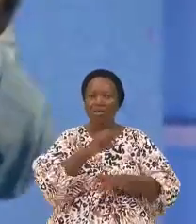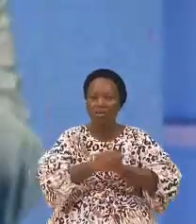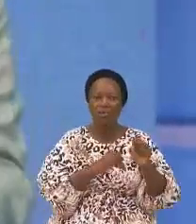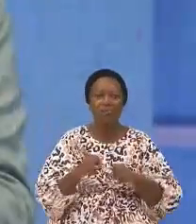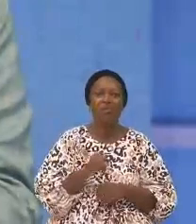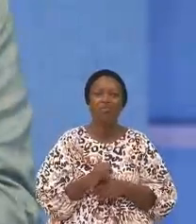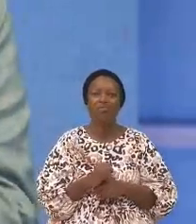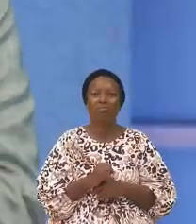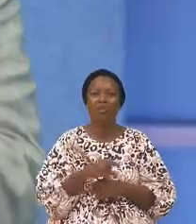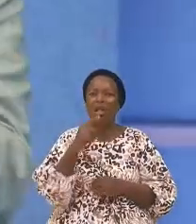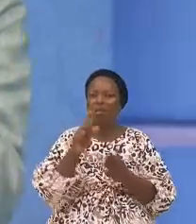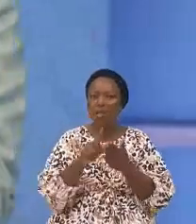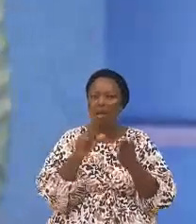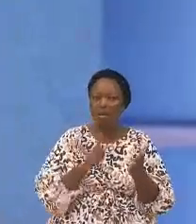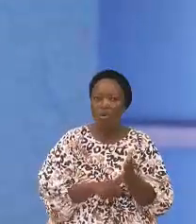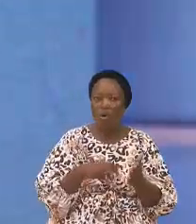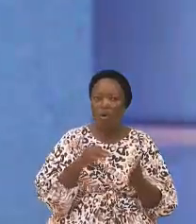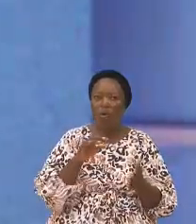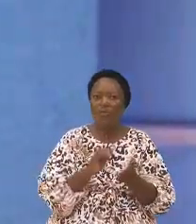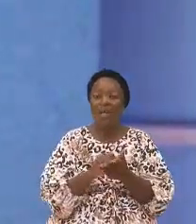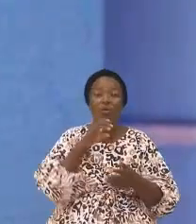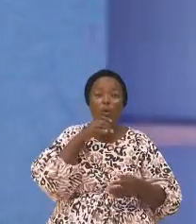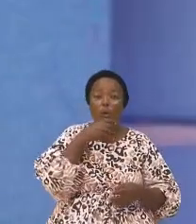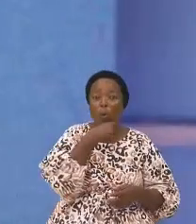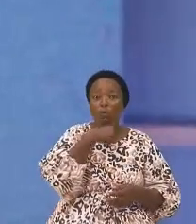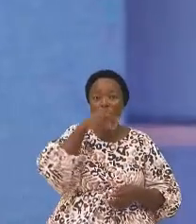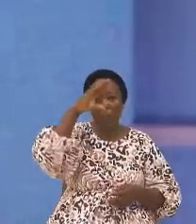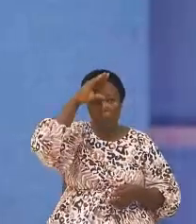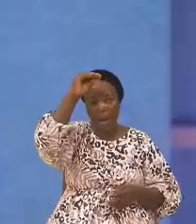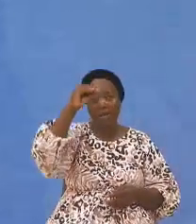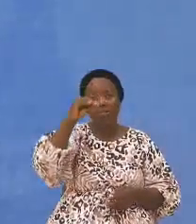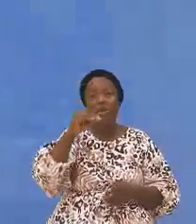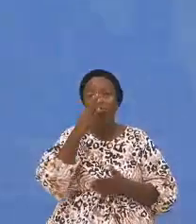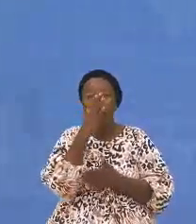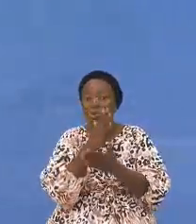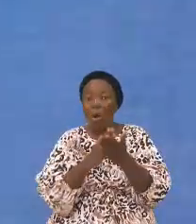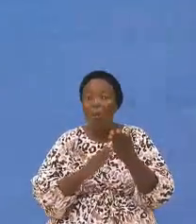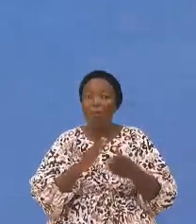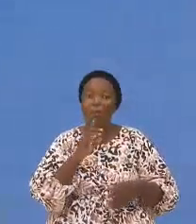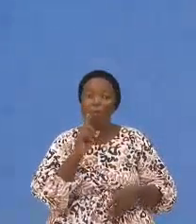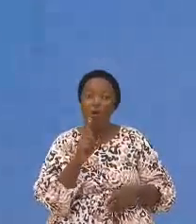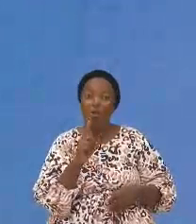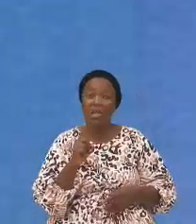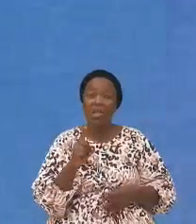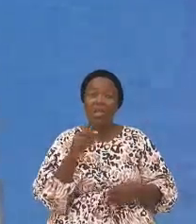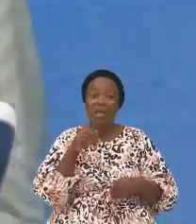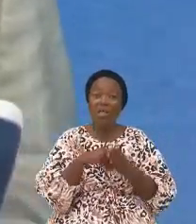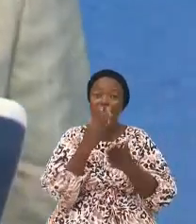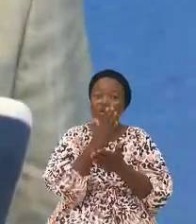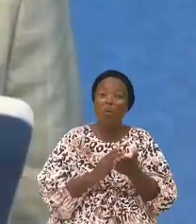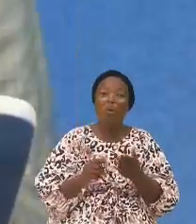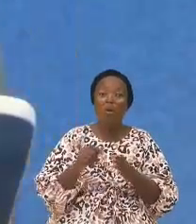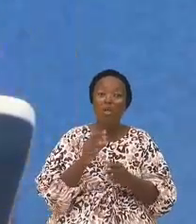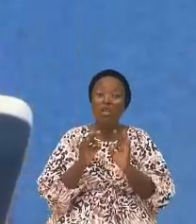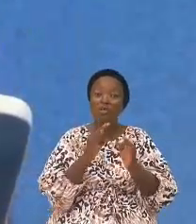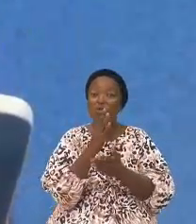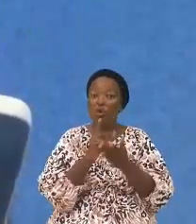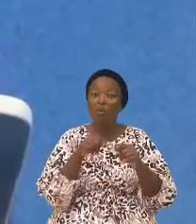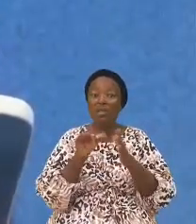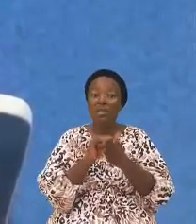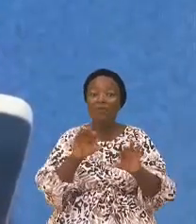that's why many people are suffering. The law of that old man,